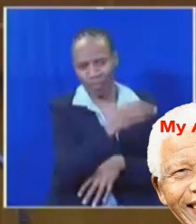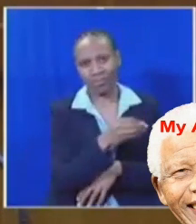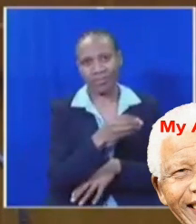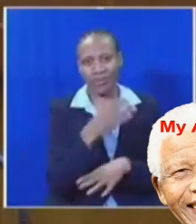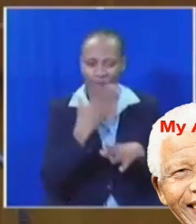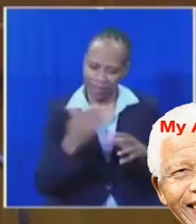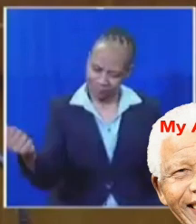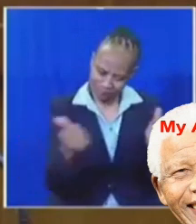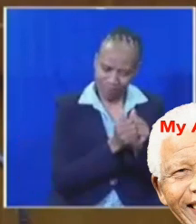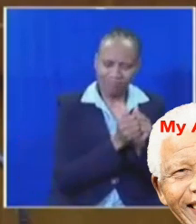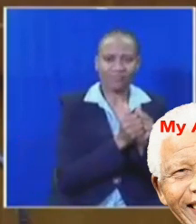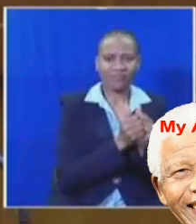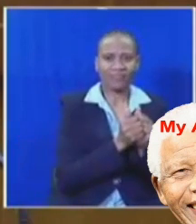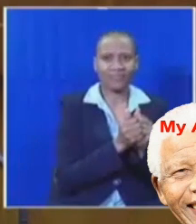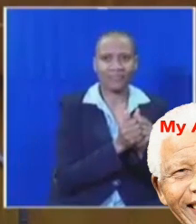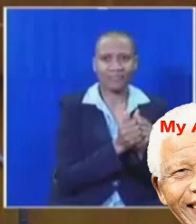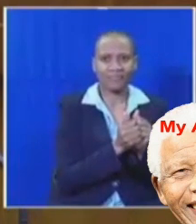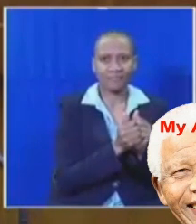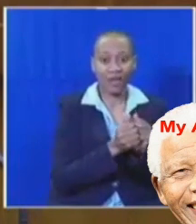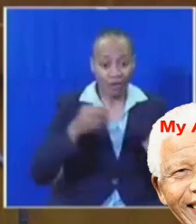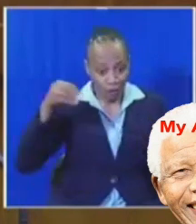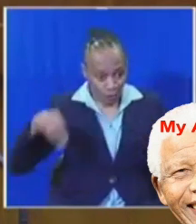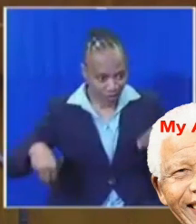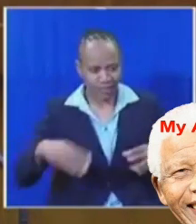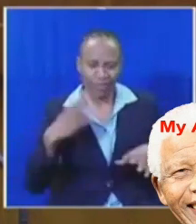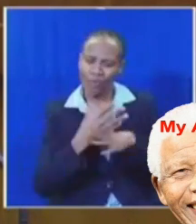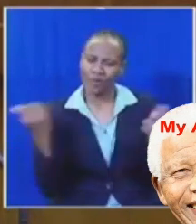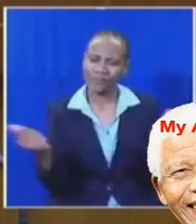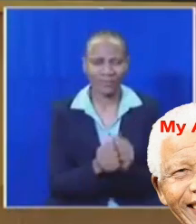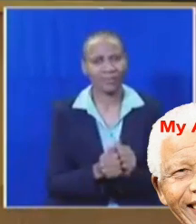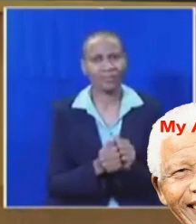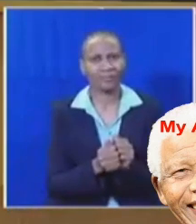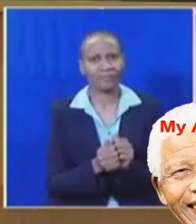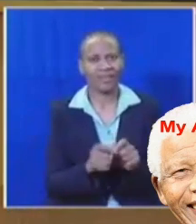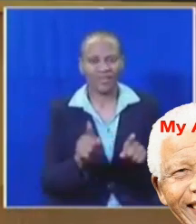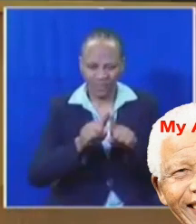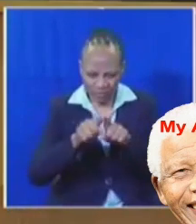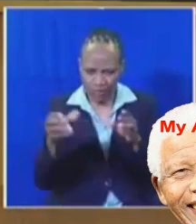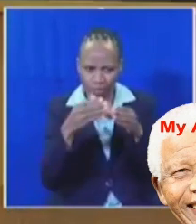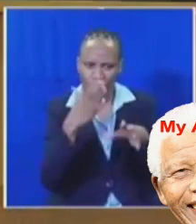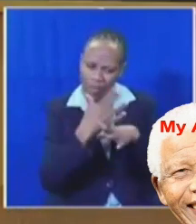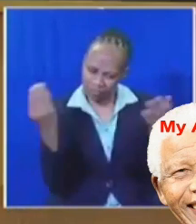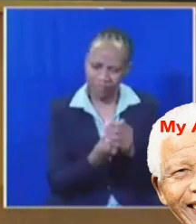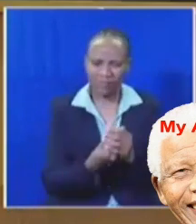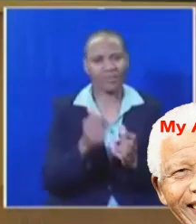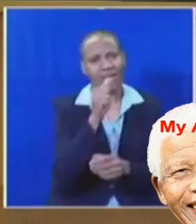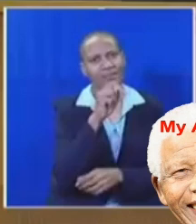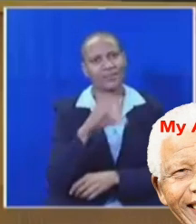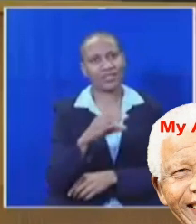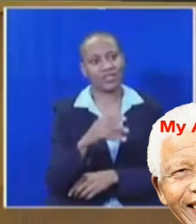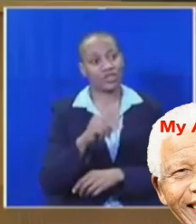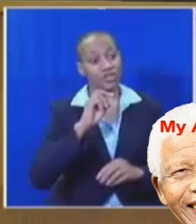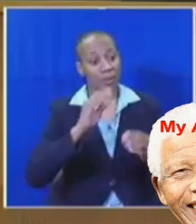work with us in dealing with this scourge of corruption. Want to call upon all opposition parties to work with us and look at our